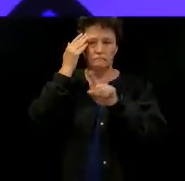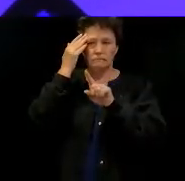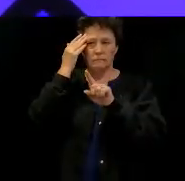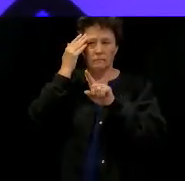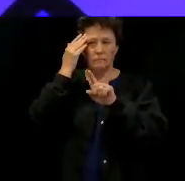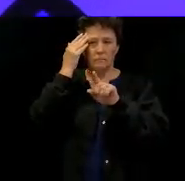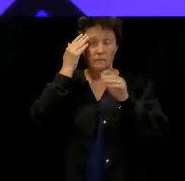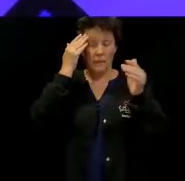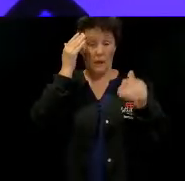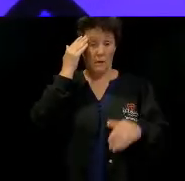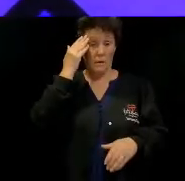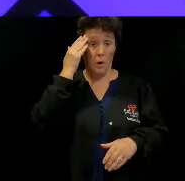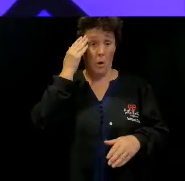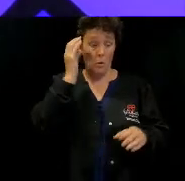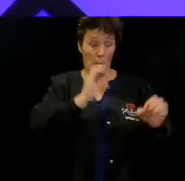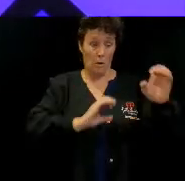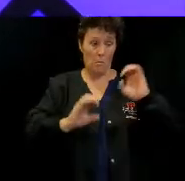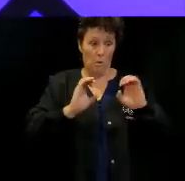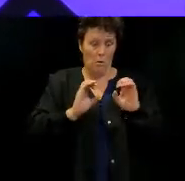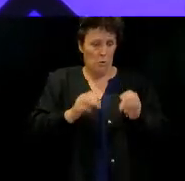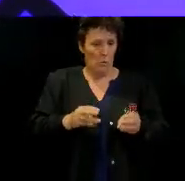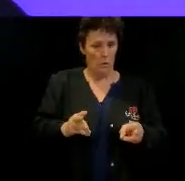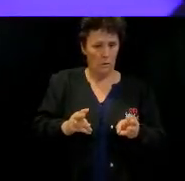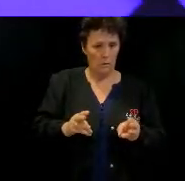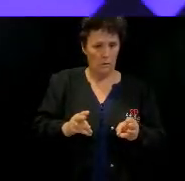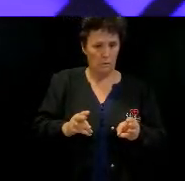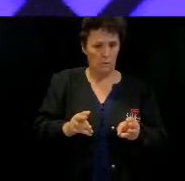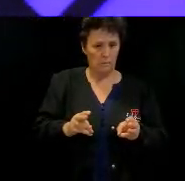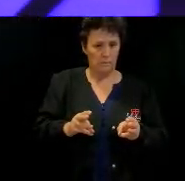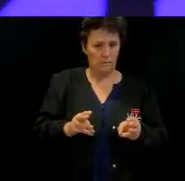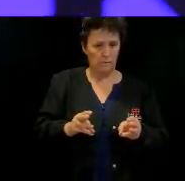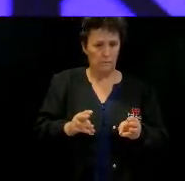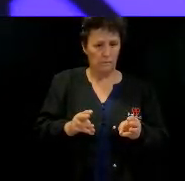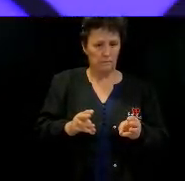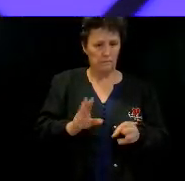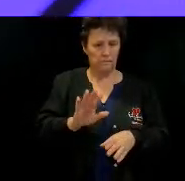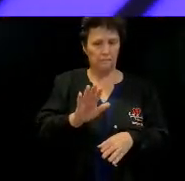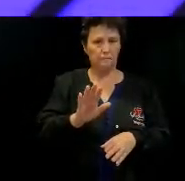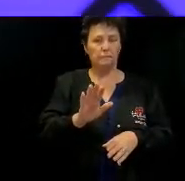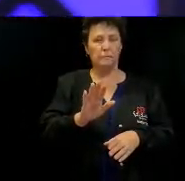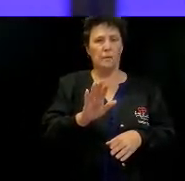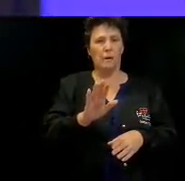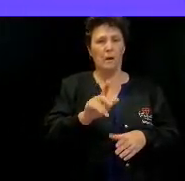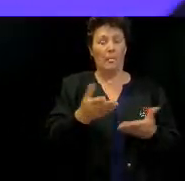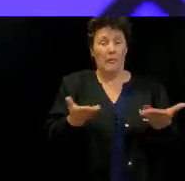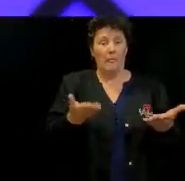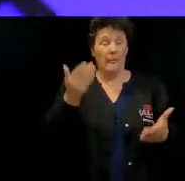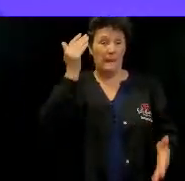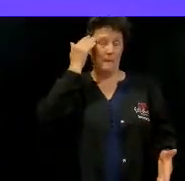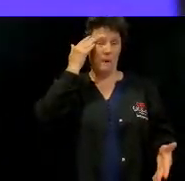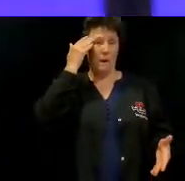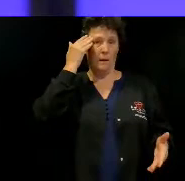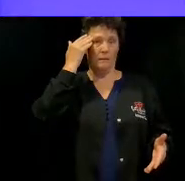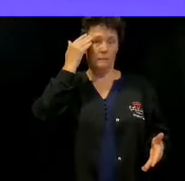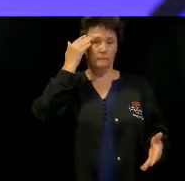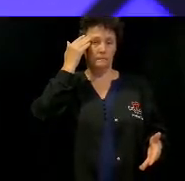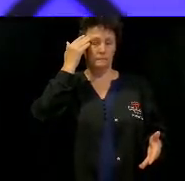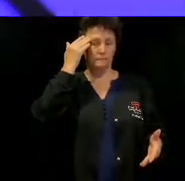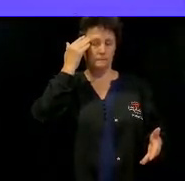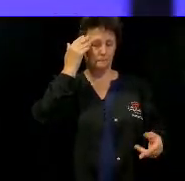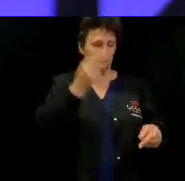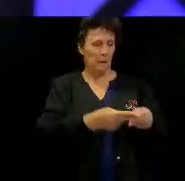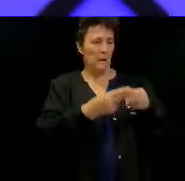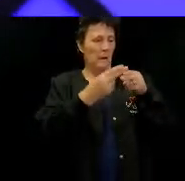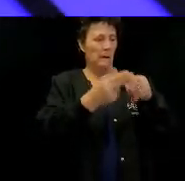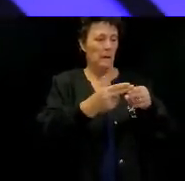Know your emotional circuits. See, there is a thing in your brain called the amygdala. And